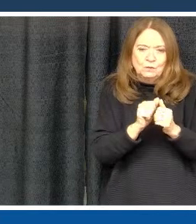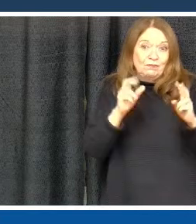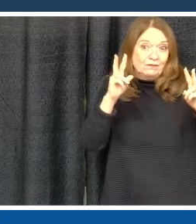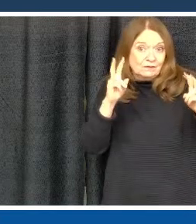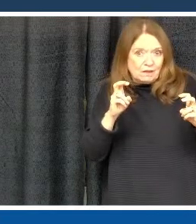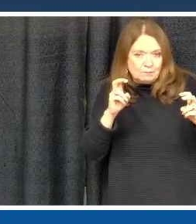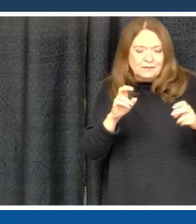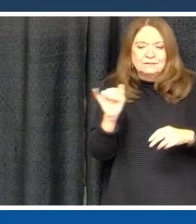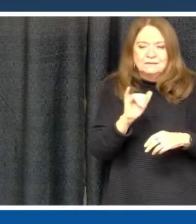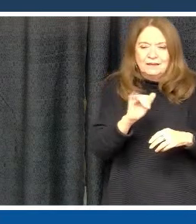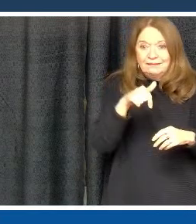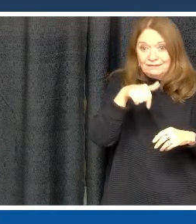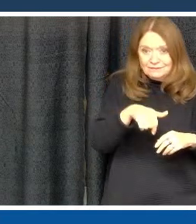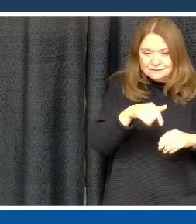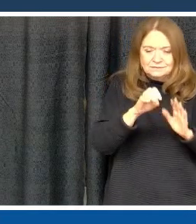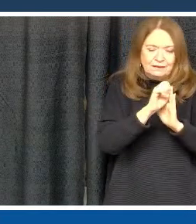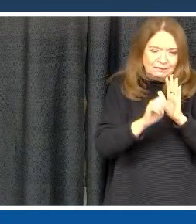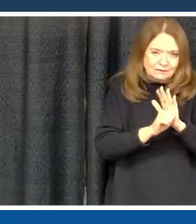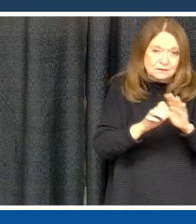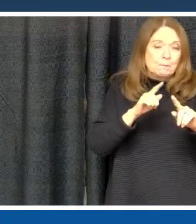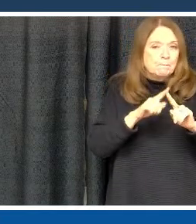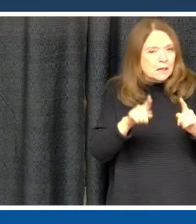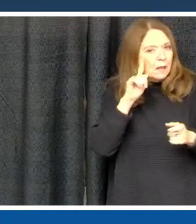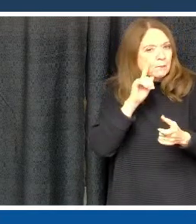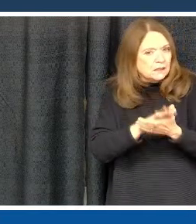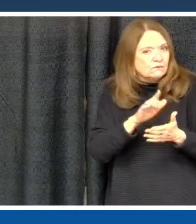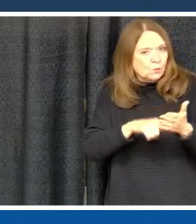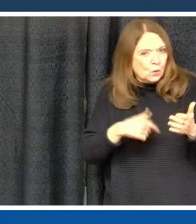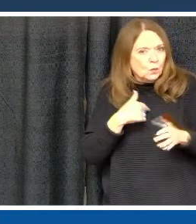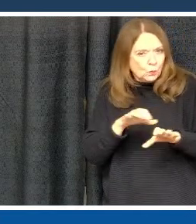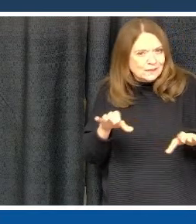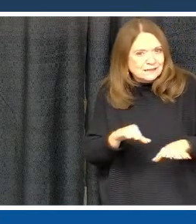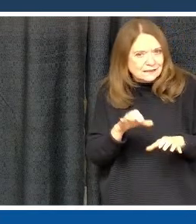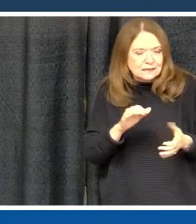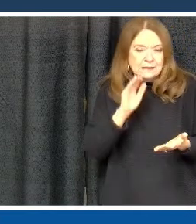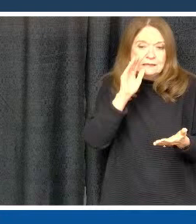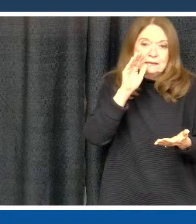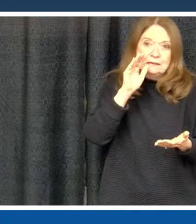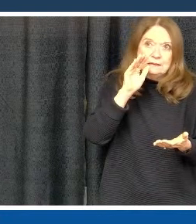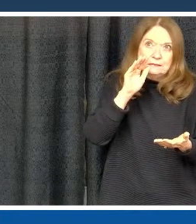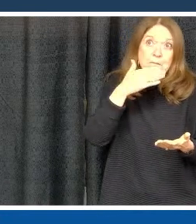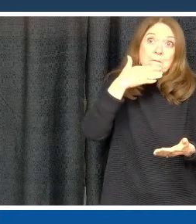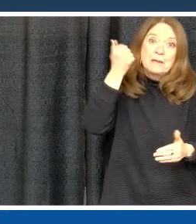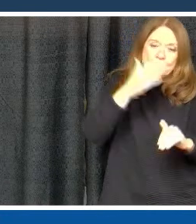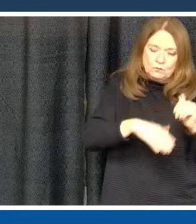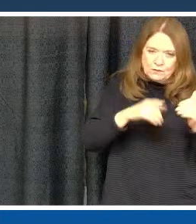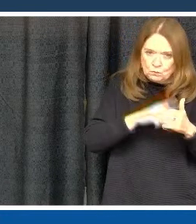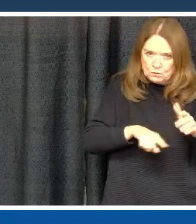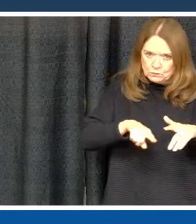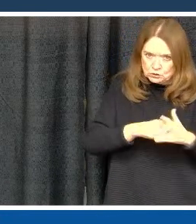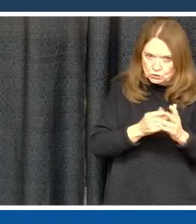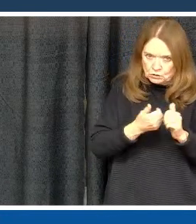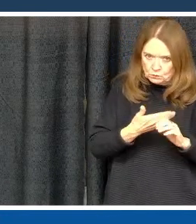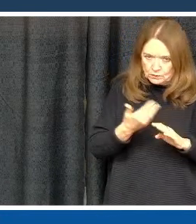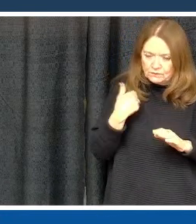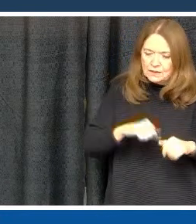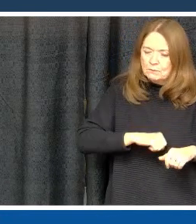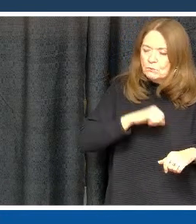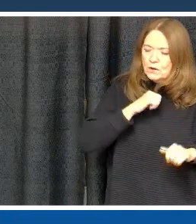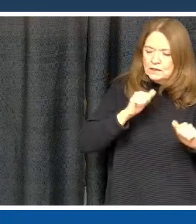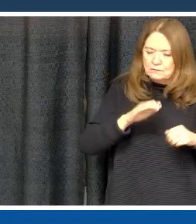subjective as this. But I do believe that what we produce is less imperfect than what we started with, and I'm proud to be able to share it with everybody